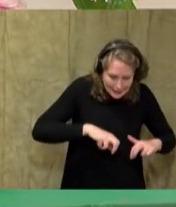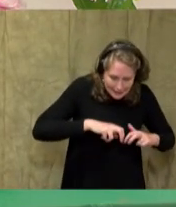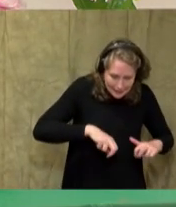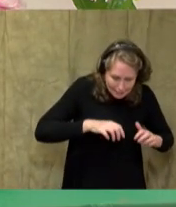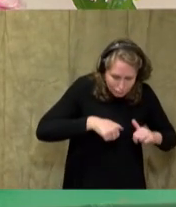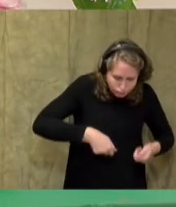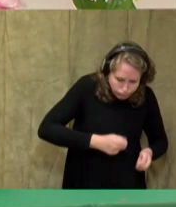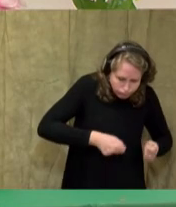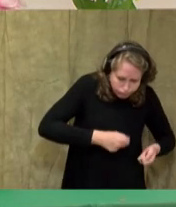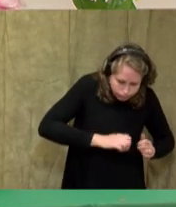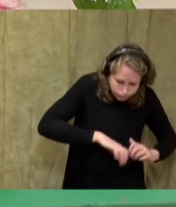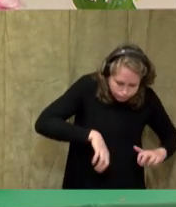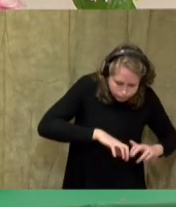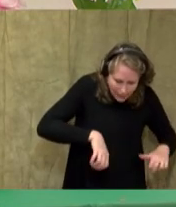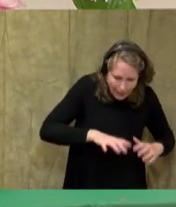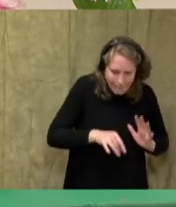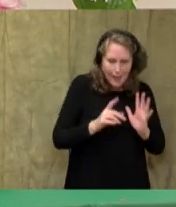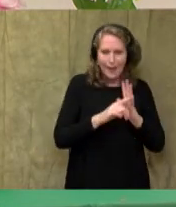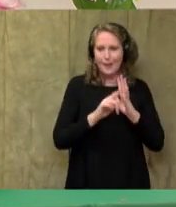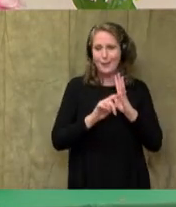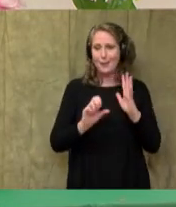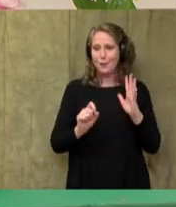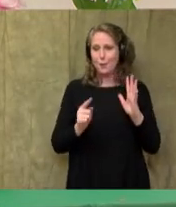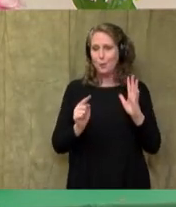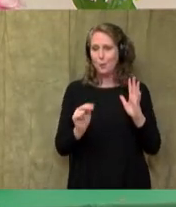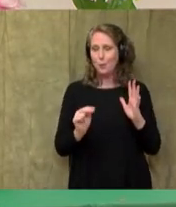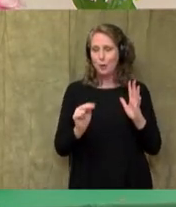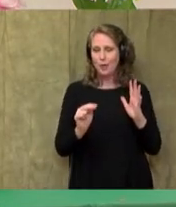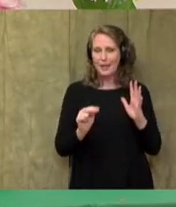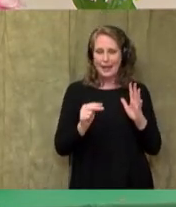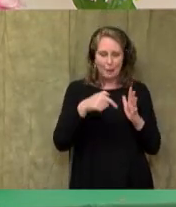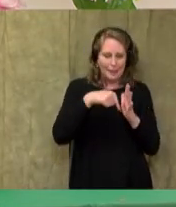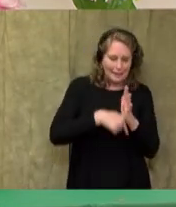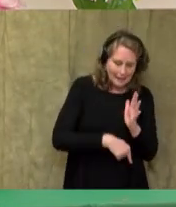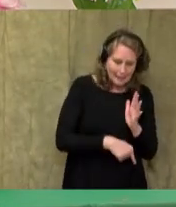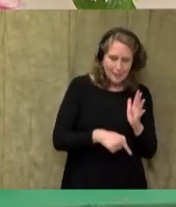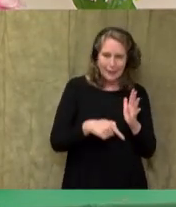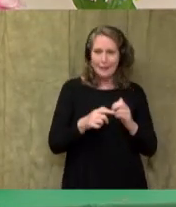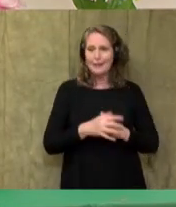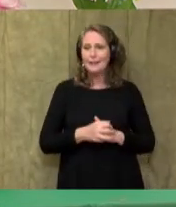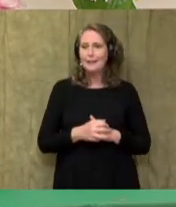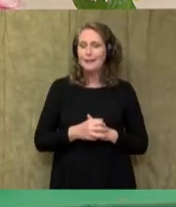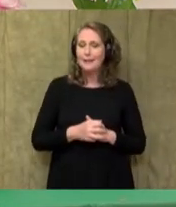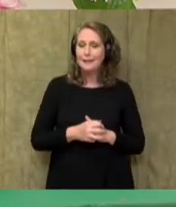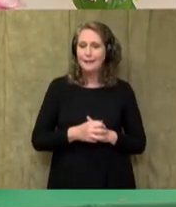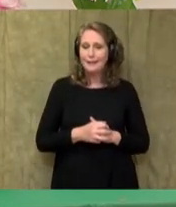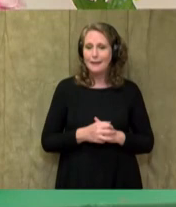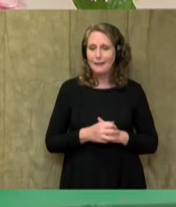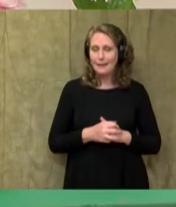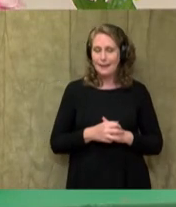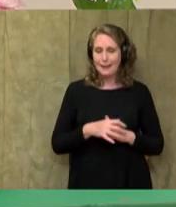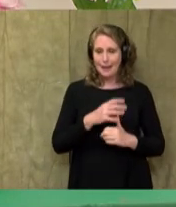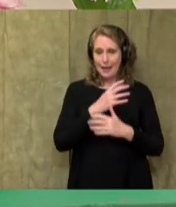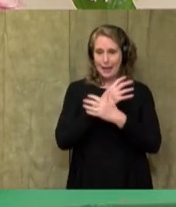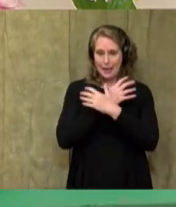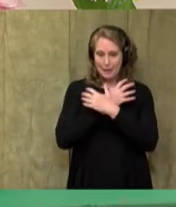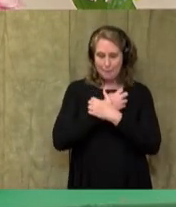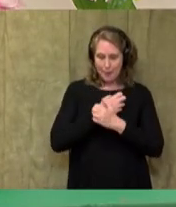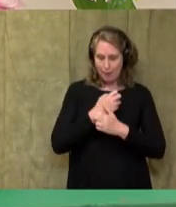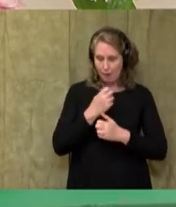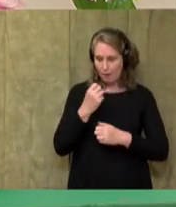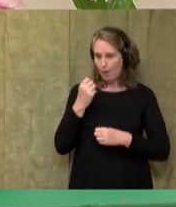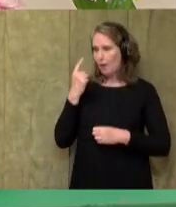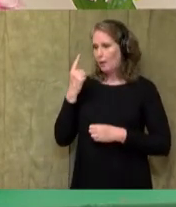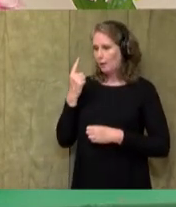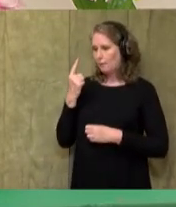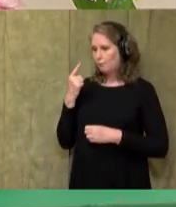solution. Ta-da! Found it deep in the soil. Okay, Bear realizes